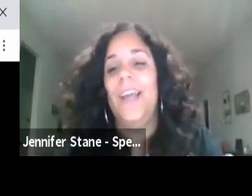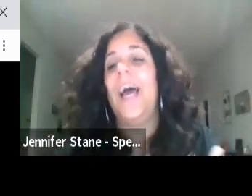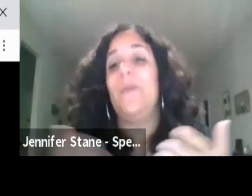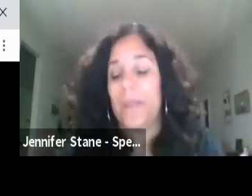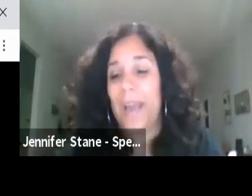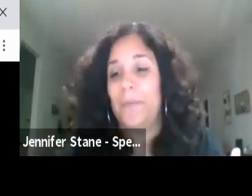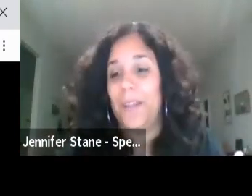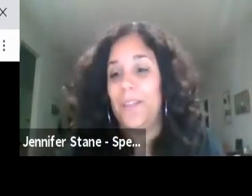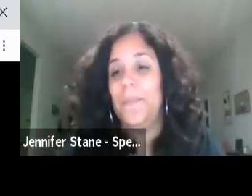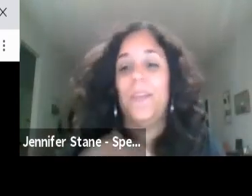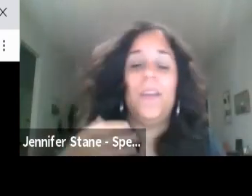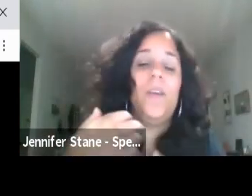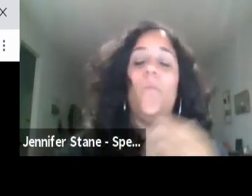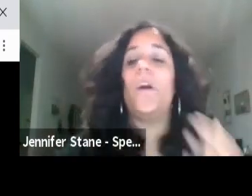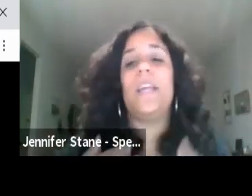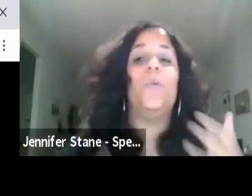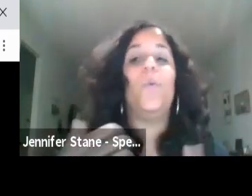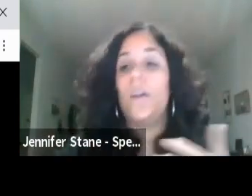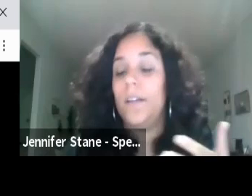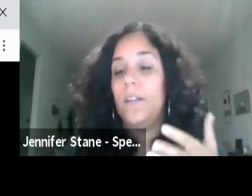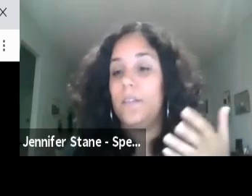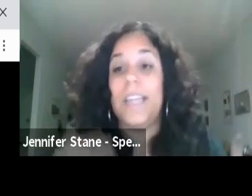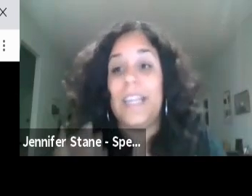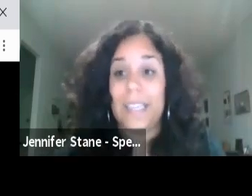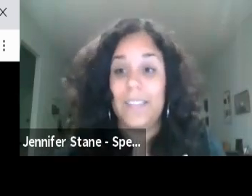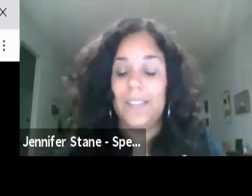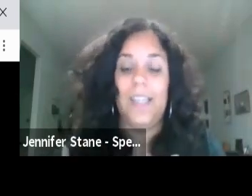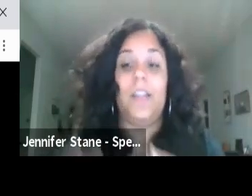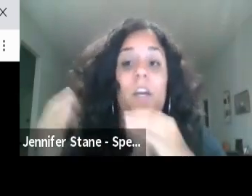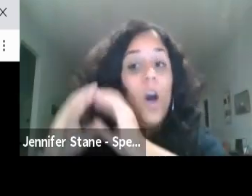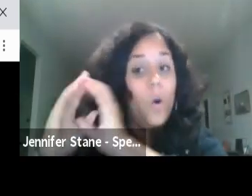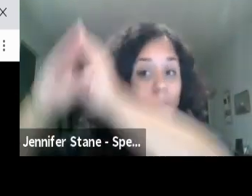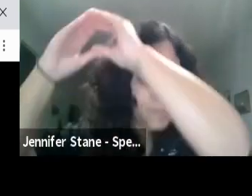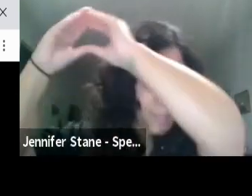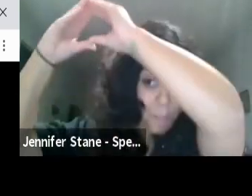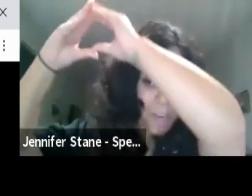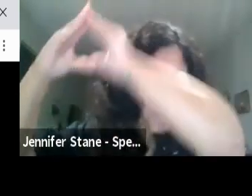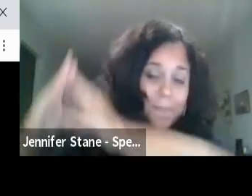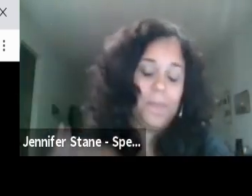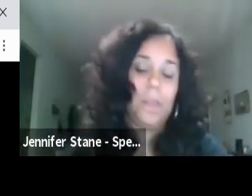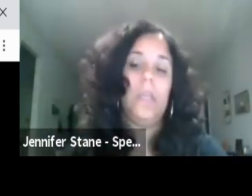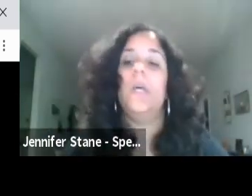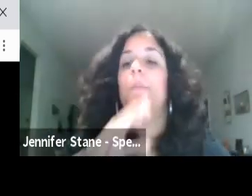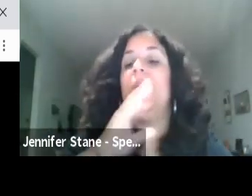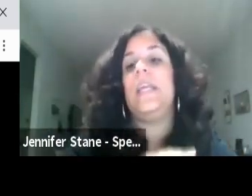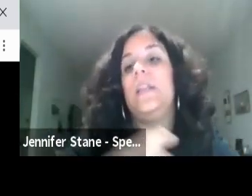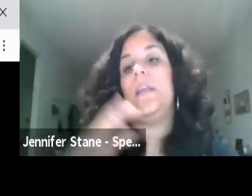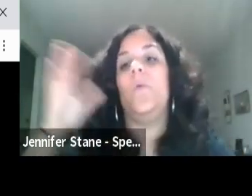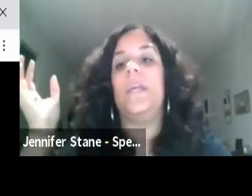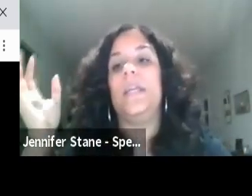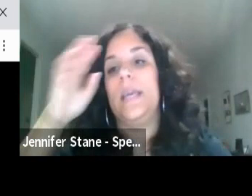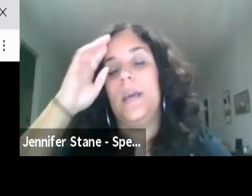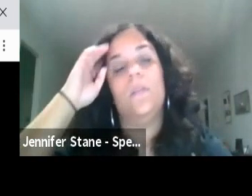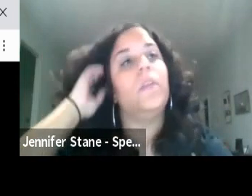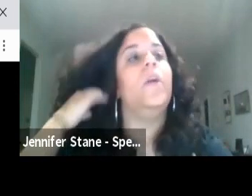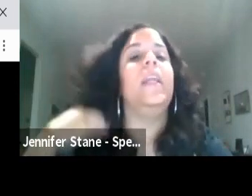again, I would be happy with. Working toward daily is the goal up here, but anything that